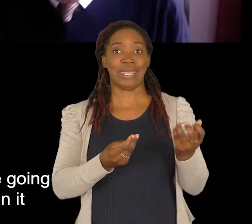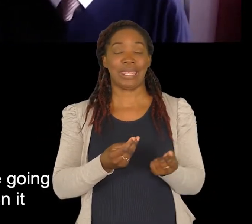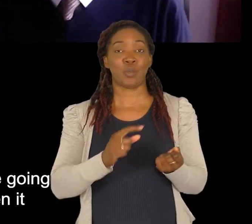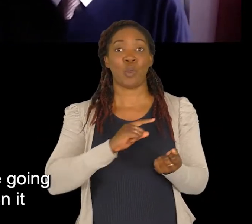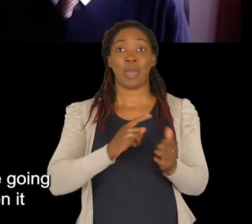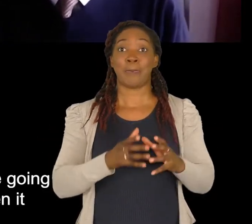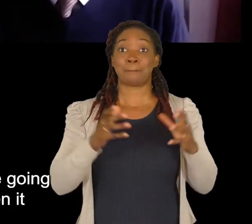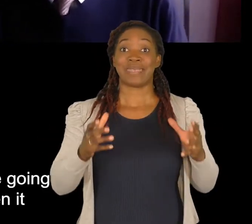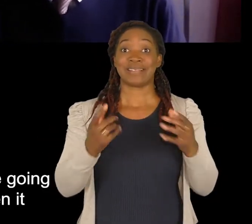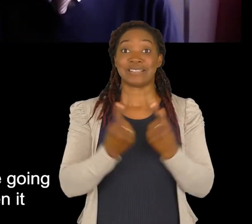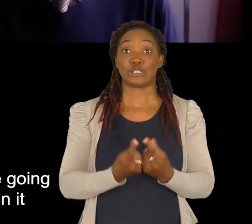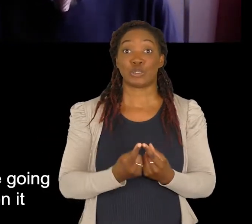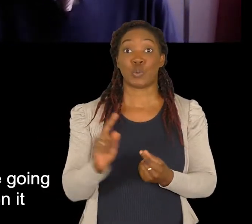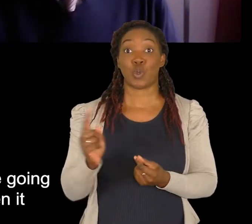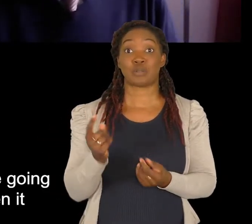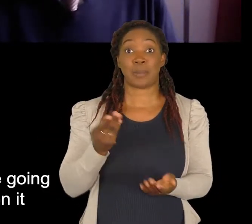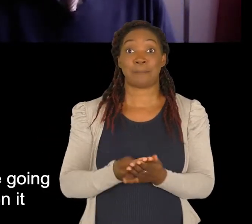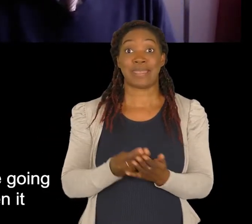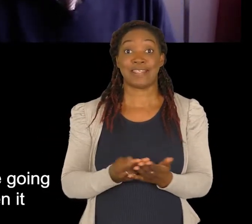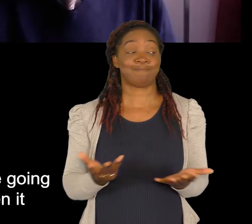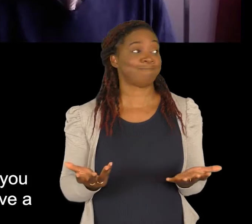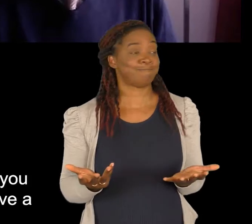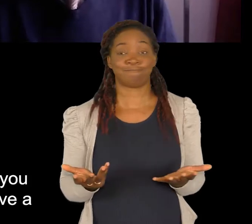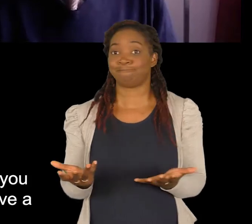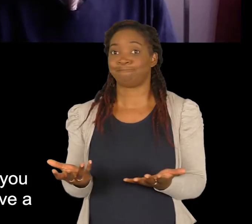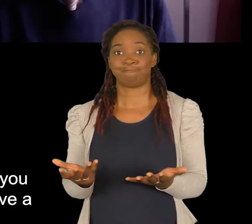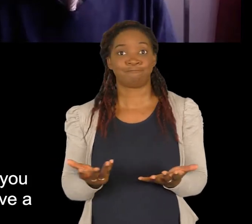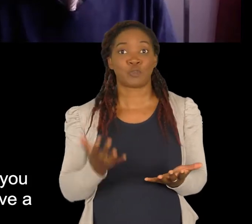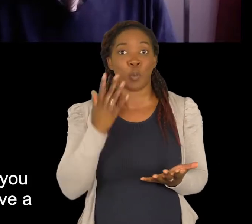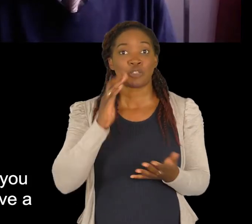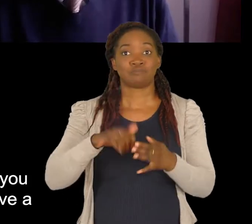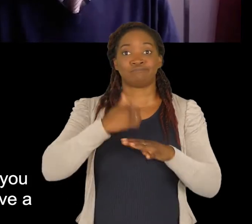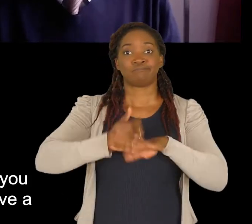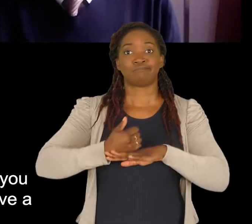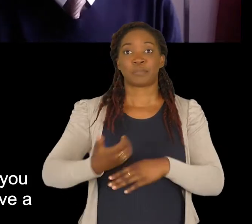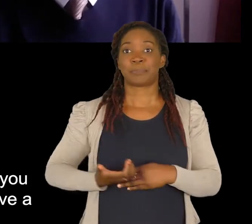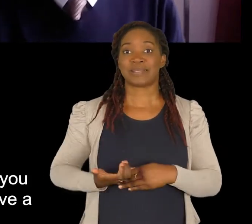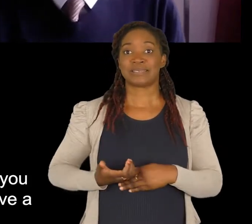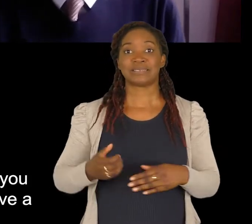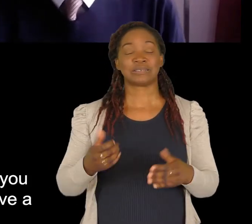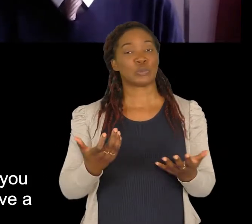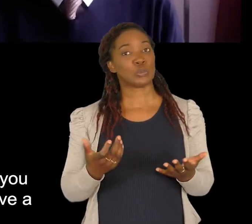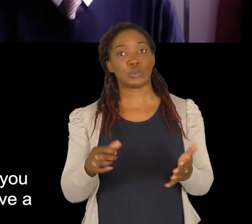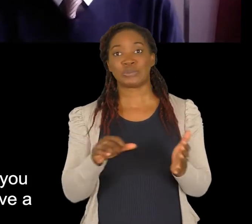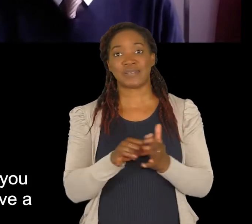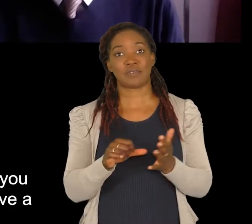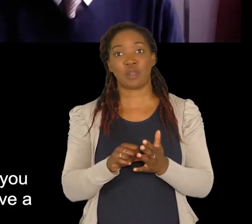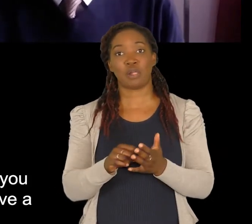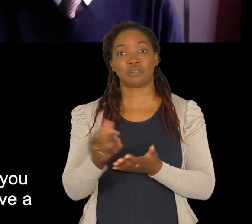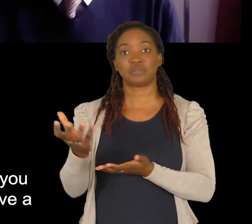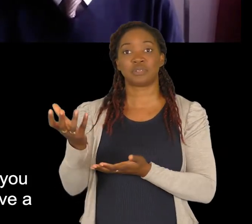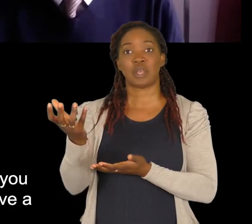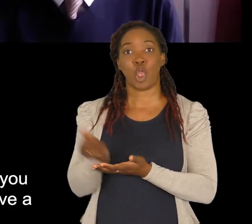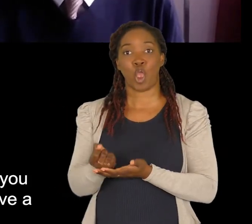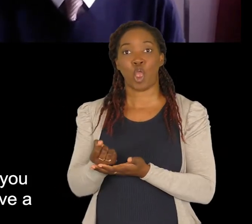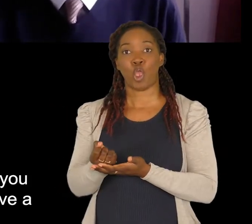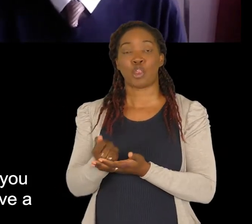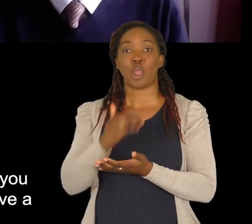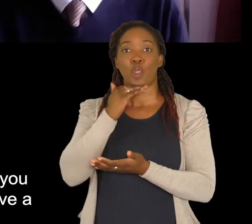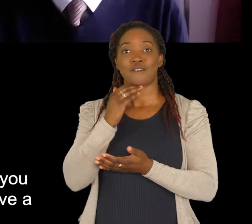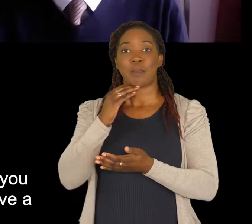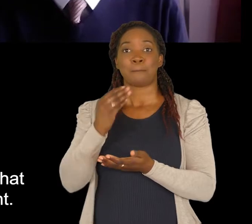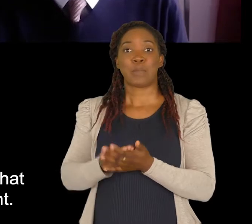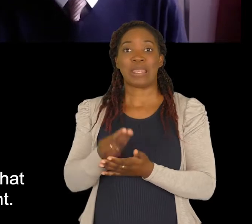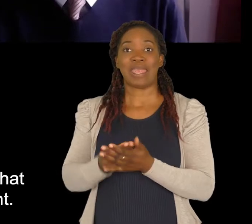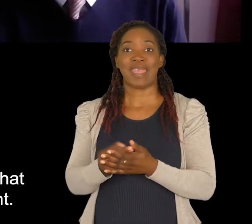have, first and foremost, is financial when it comes to starting a business. It's very rare that you're going to raise money from day one. You're